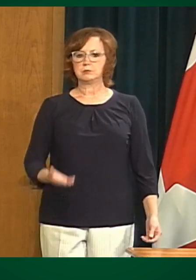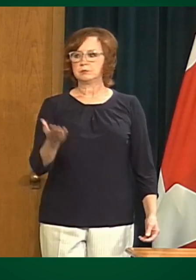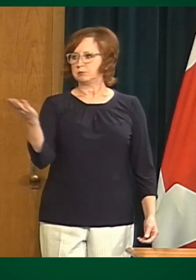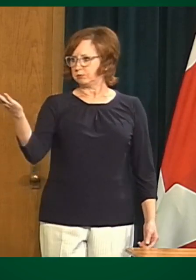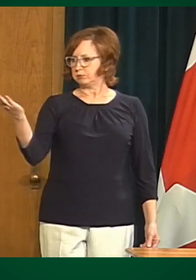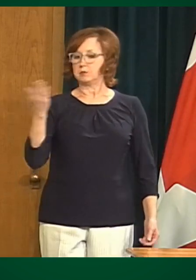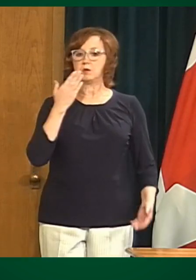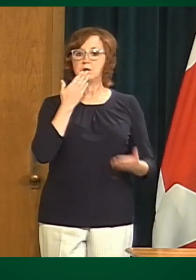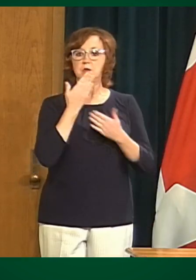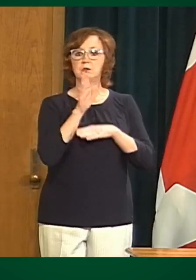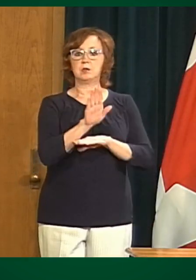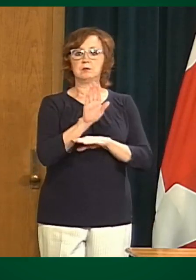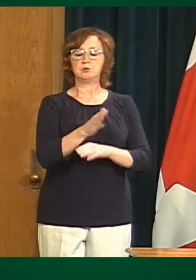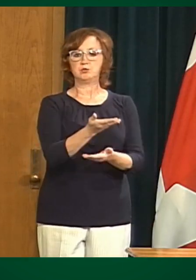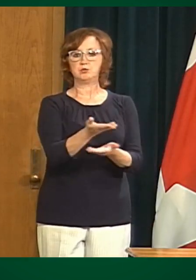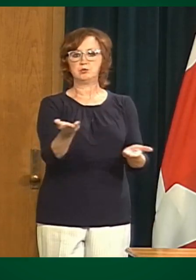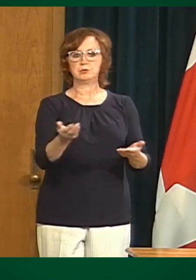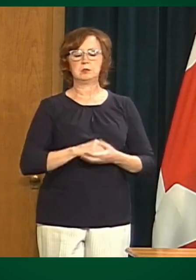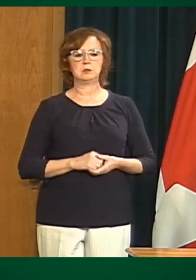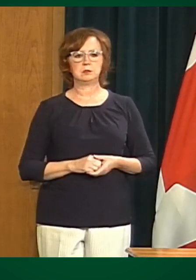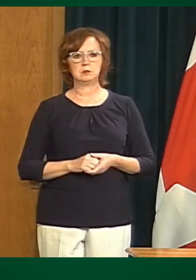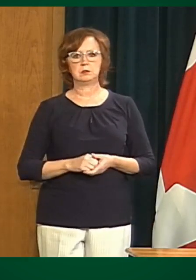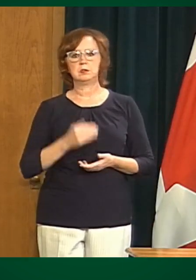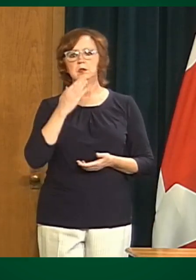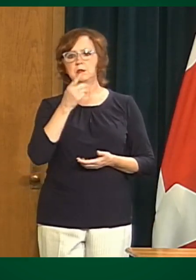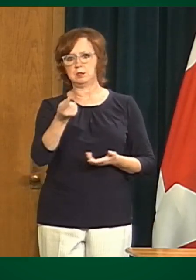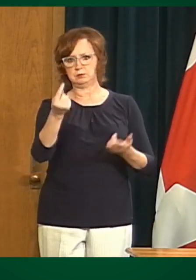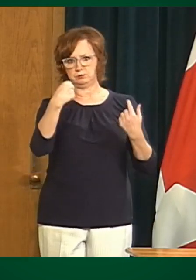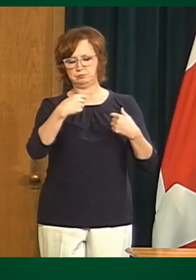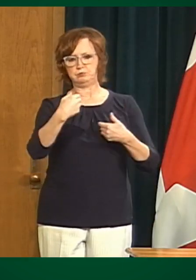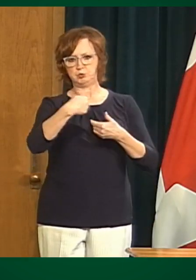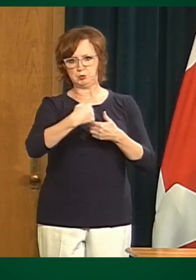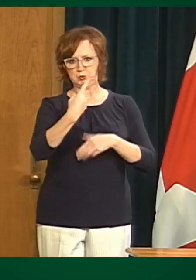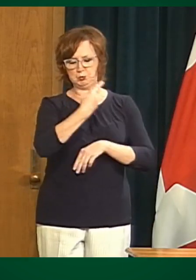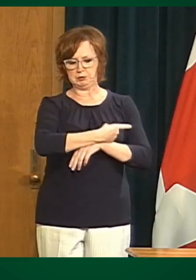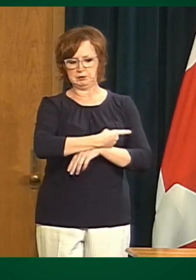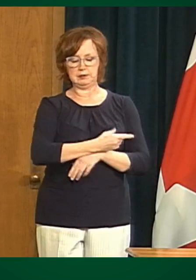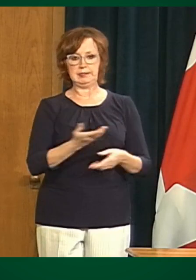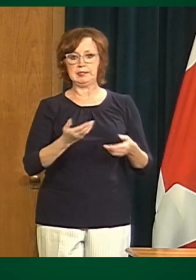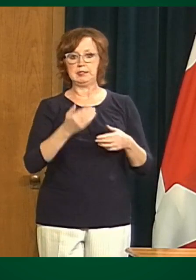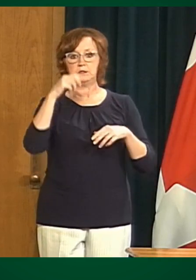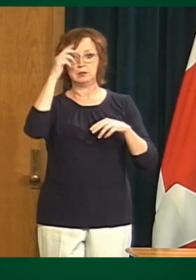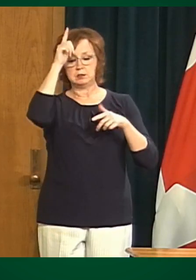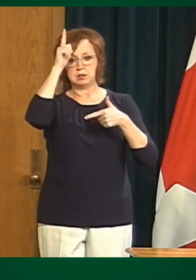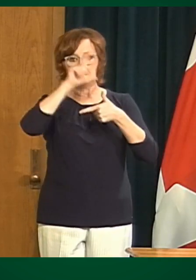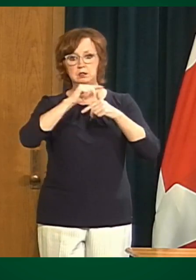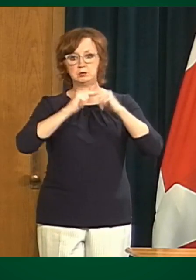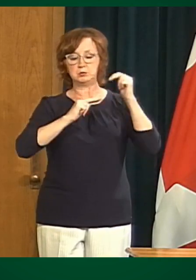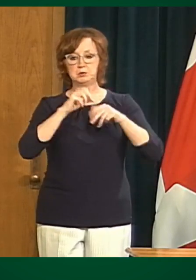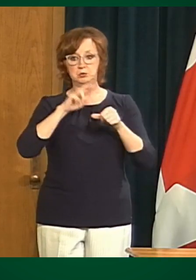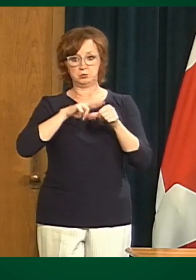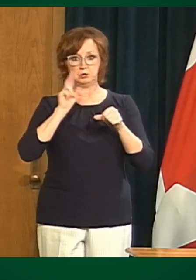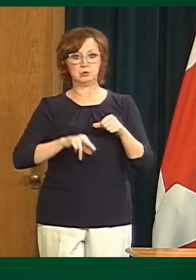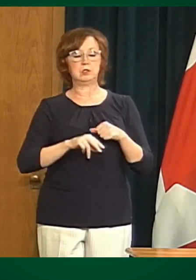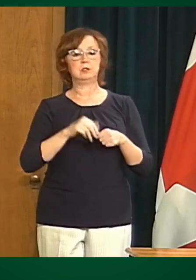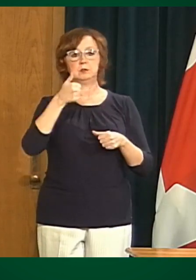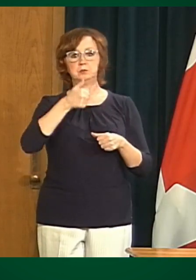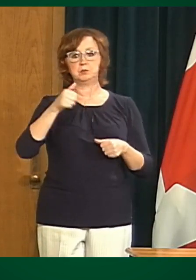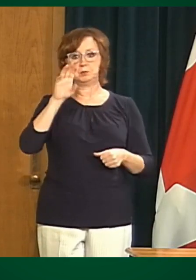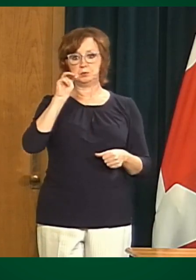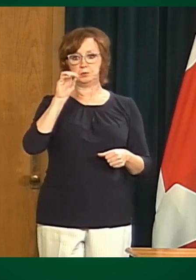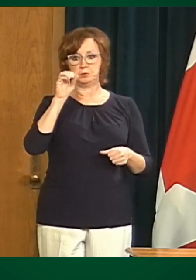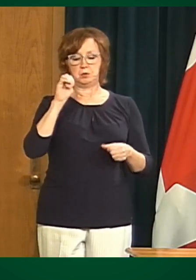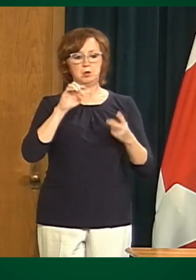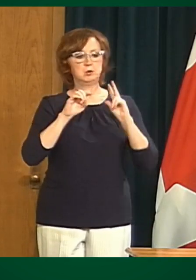Good afternoon, everyone, and thanks for joining us here today. In the Legislative Building in Regina, we have Premier Scott Moe and